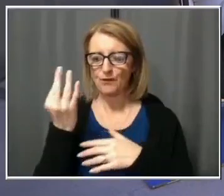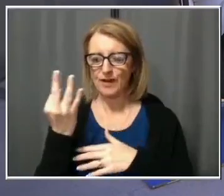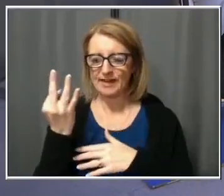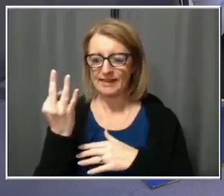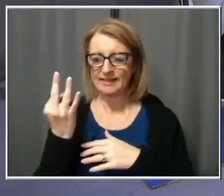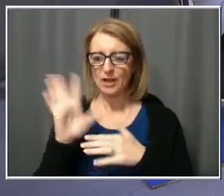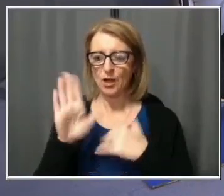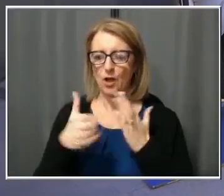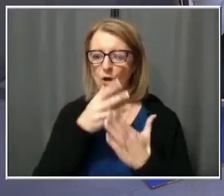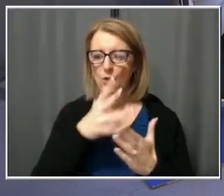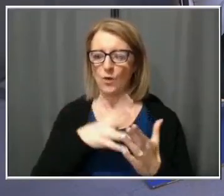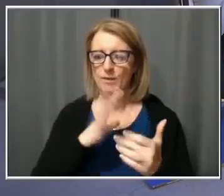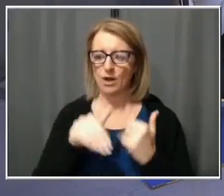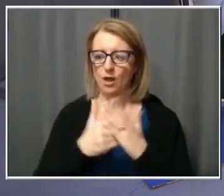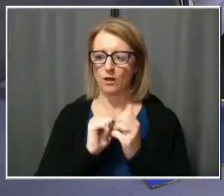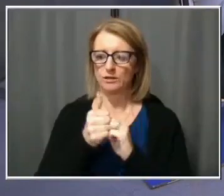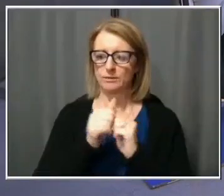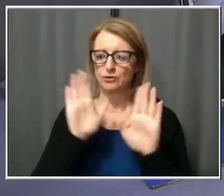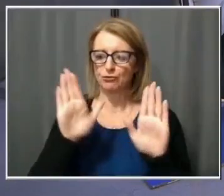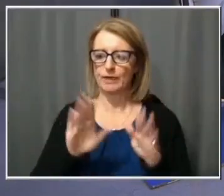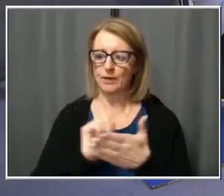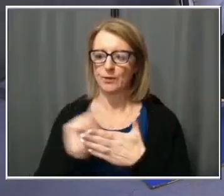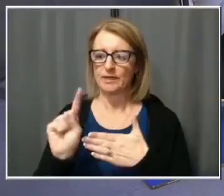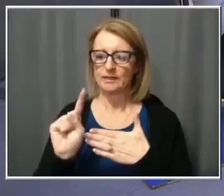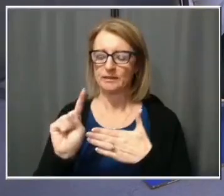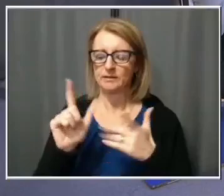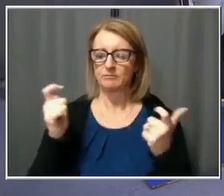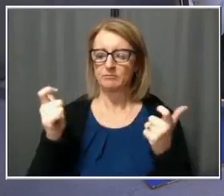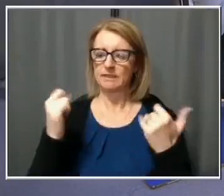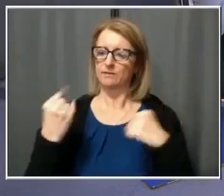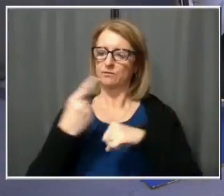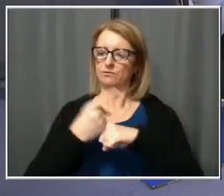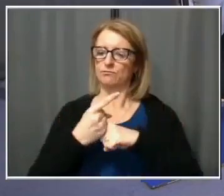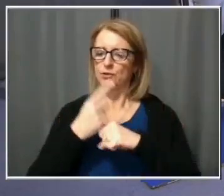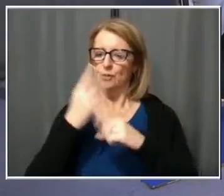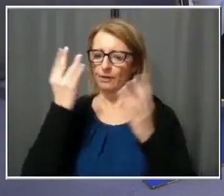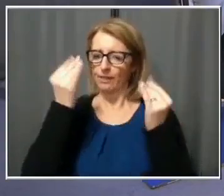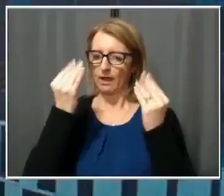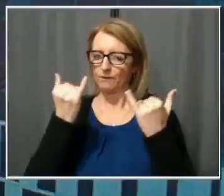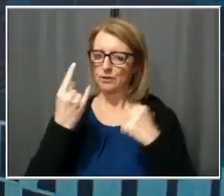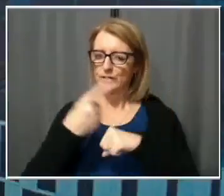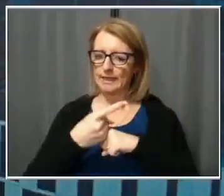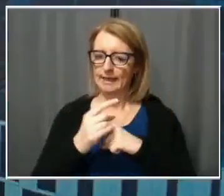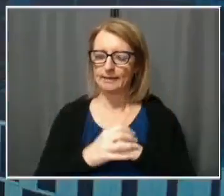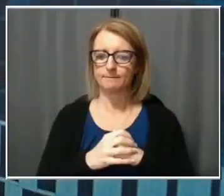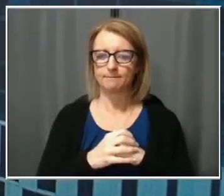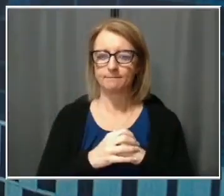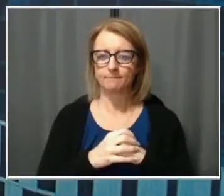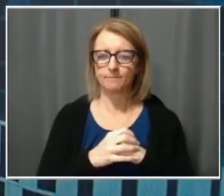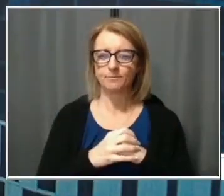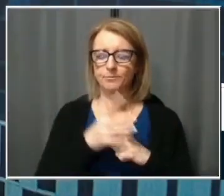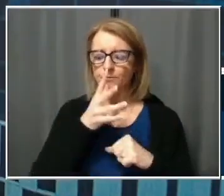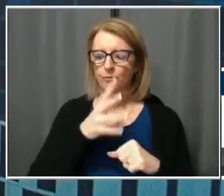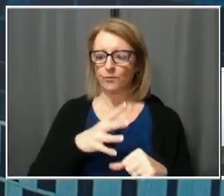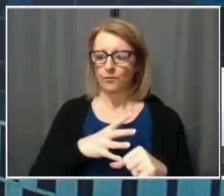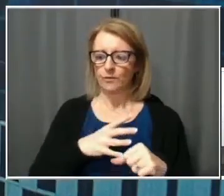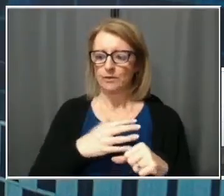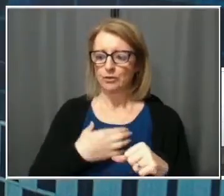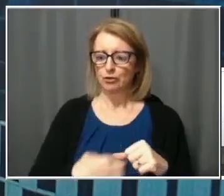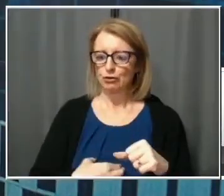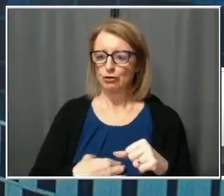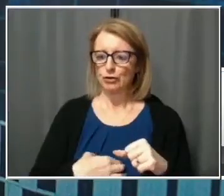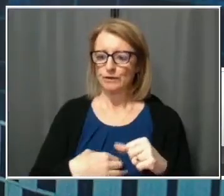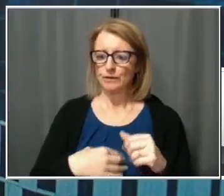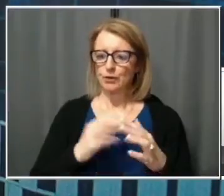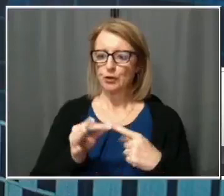women, all sports. It's going to be a great week. What's the big takeaway from this conversation today? I think that women deserve unique care